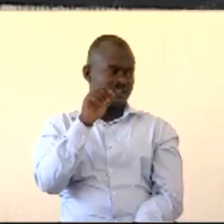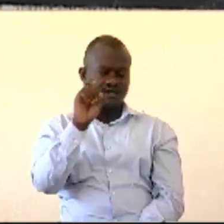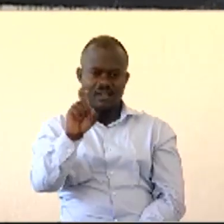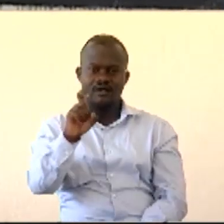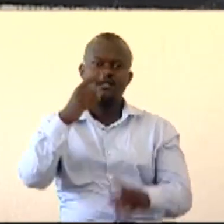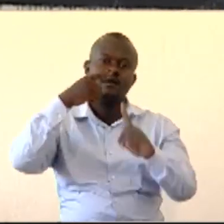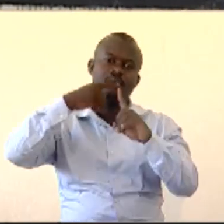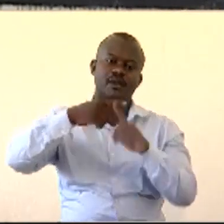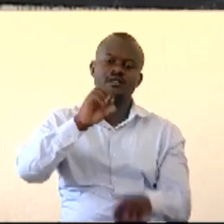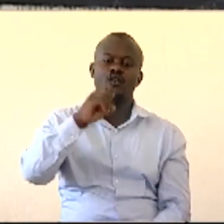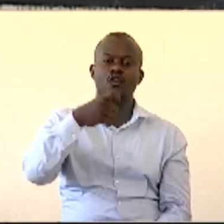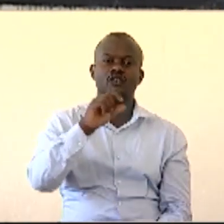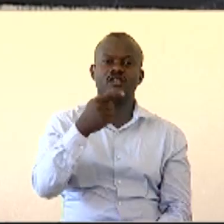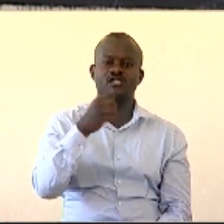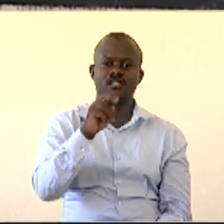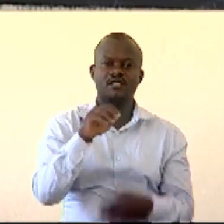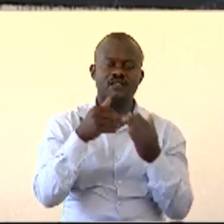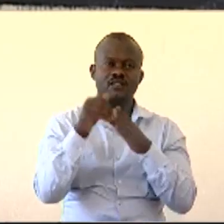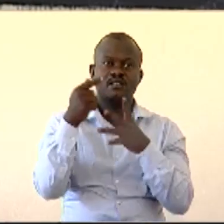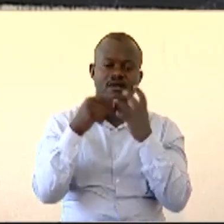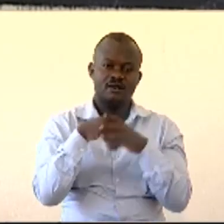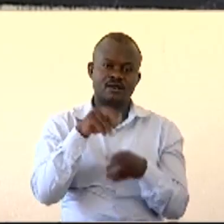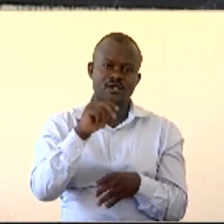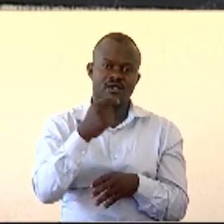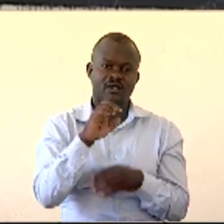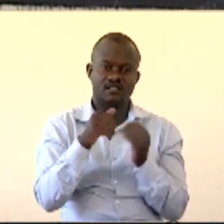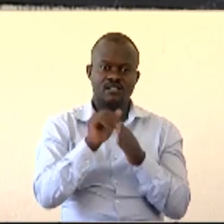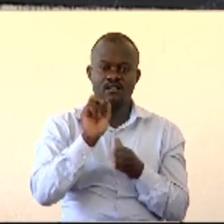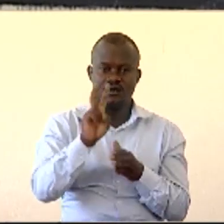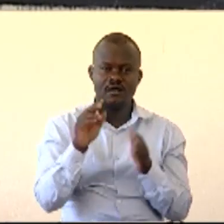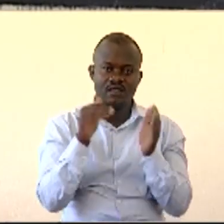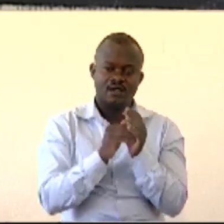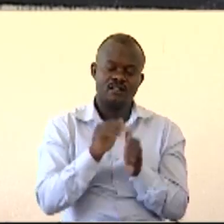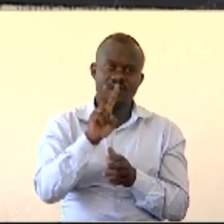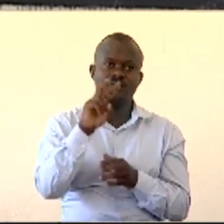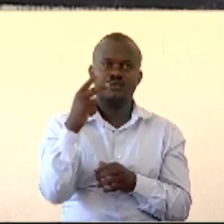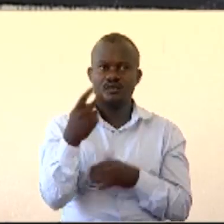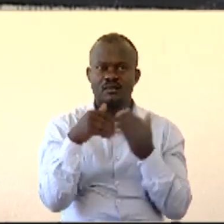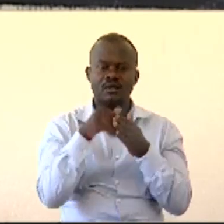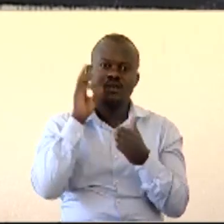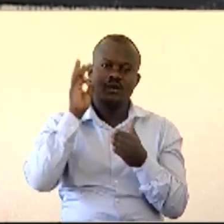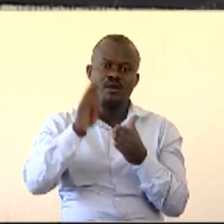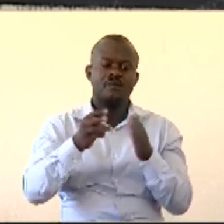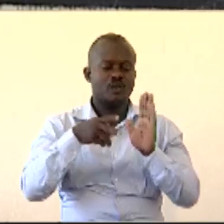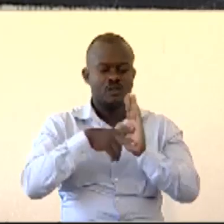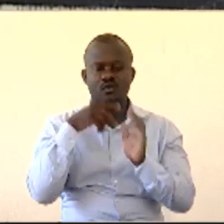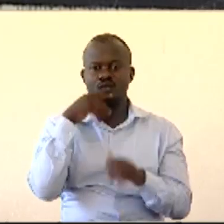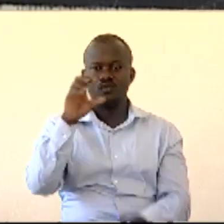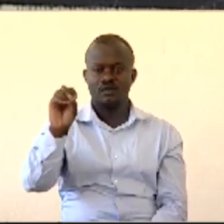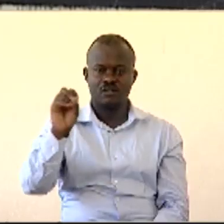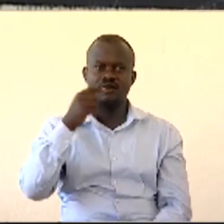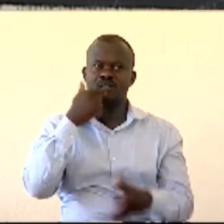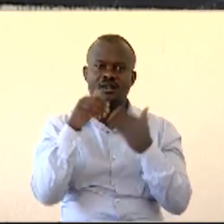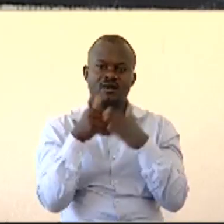plus oxygen. Oxygen carries a -2, then times 2, this one will be equal to 0. That